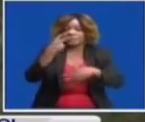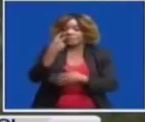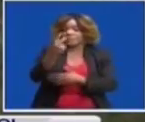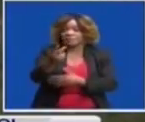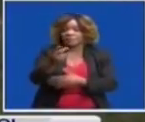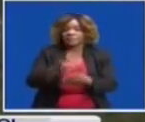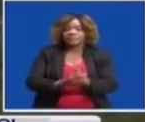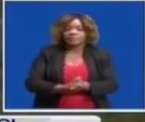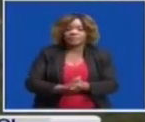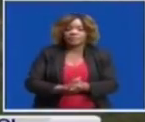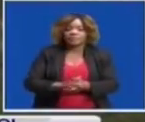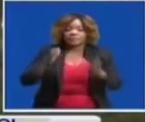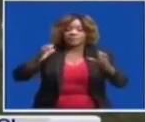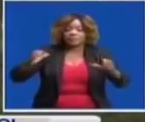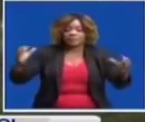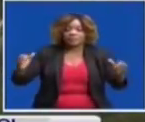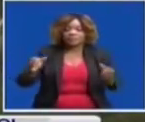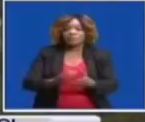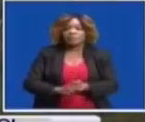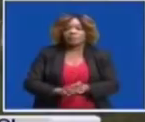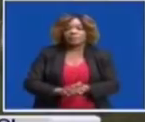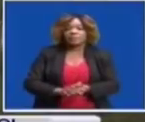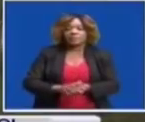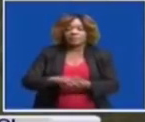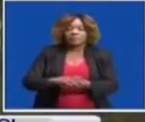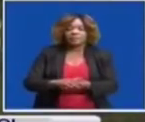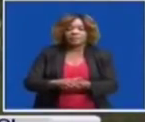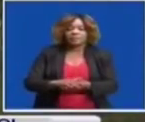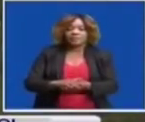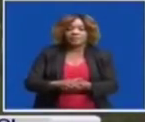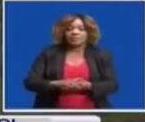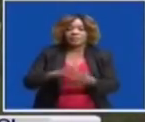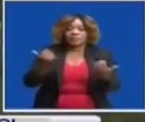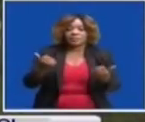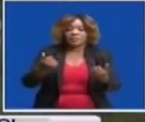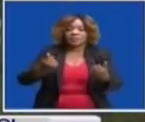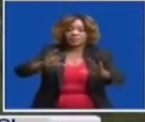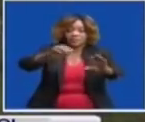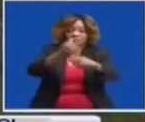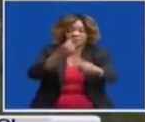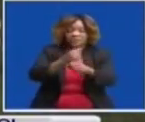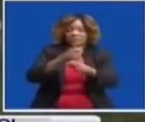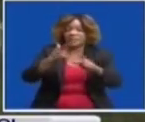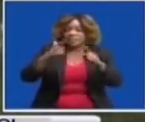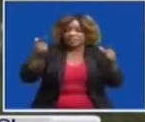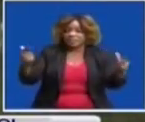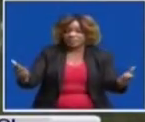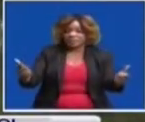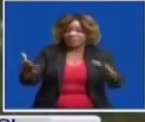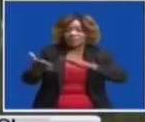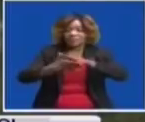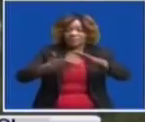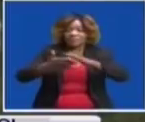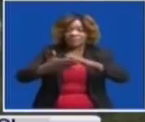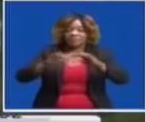actually expanding the fields. So the seed source will actually have a larger base so that we can supply to